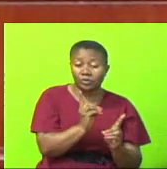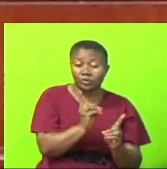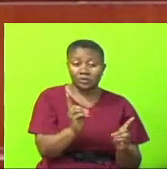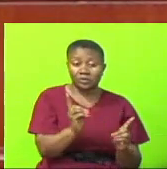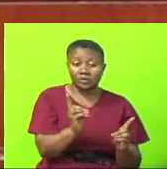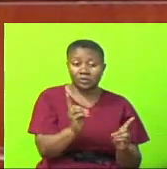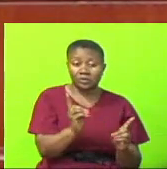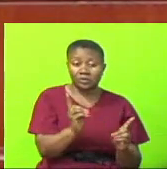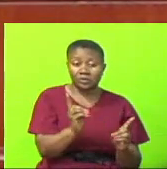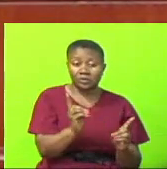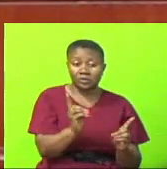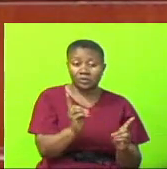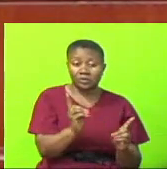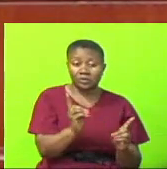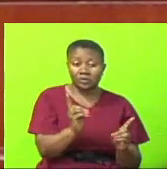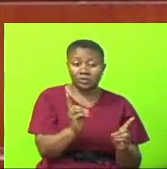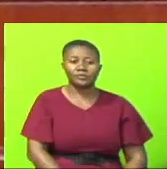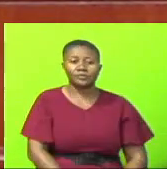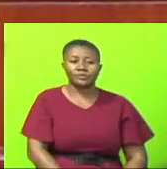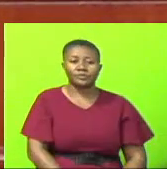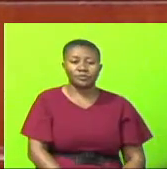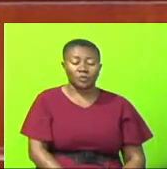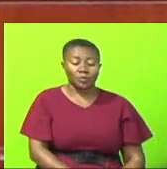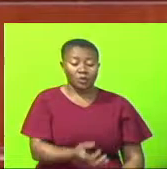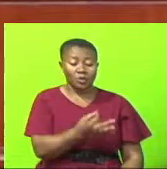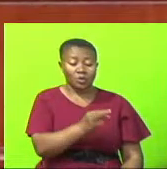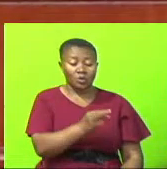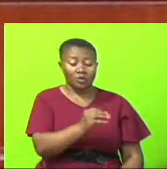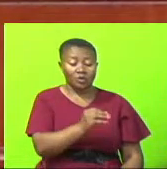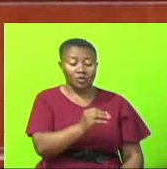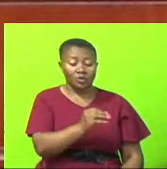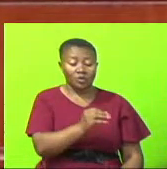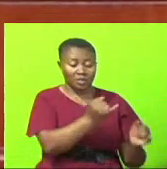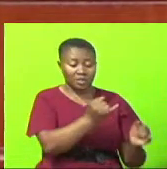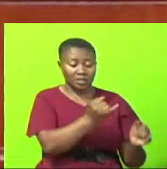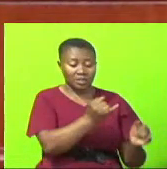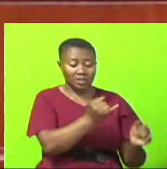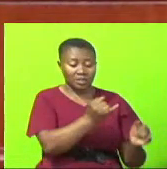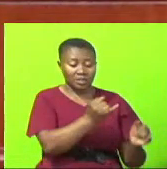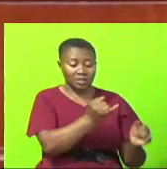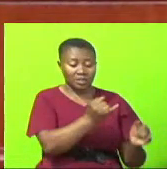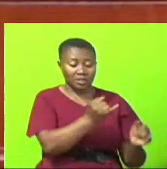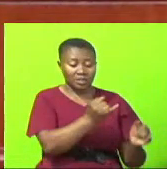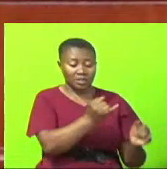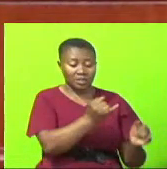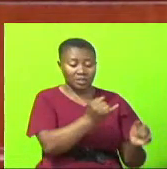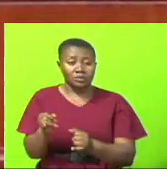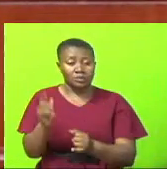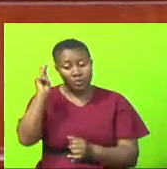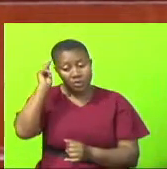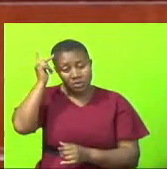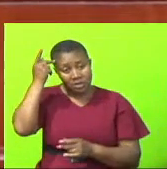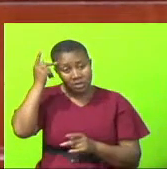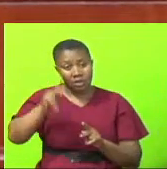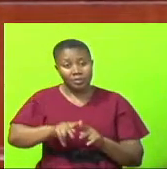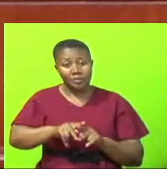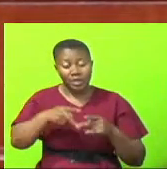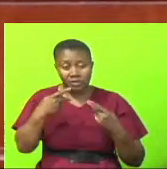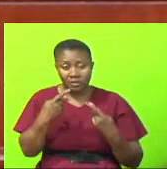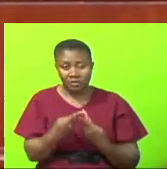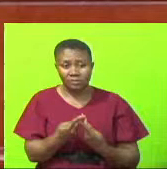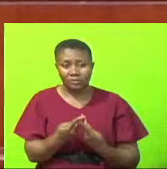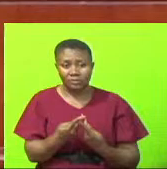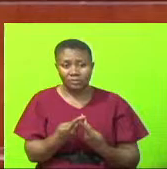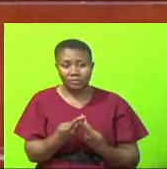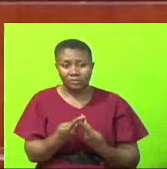procedures of each political party in handling such matters, which, according to him, was